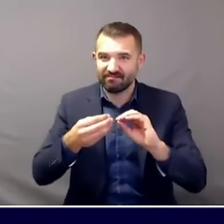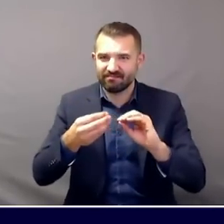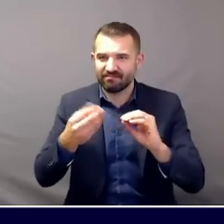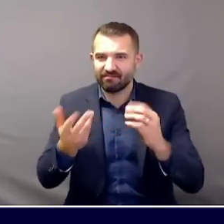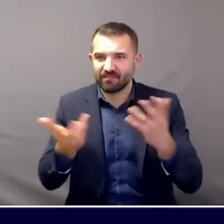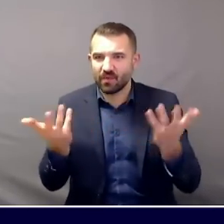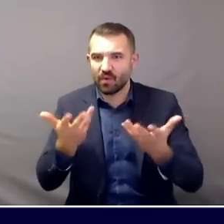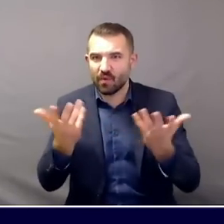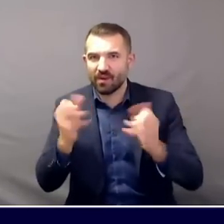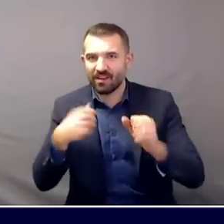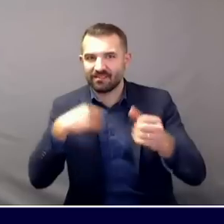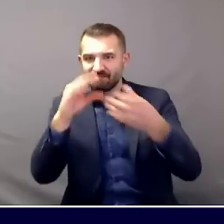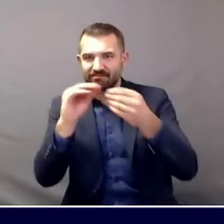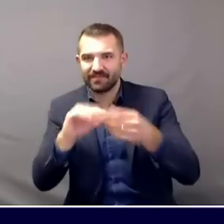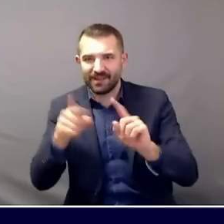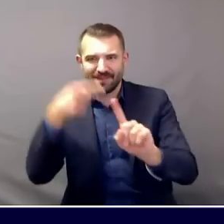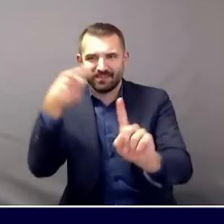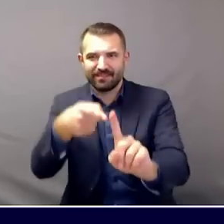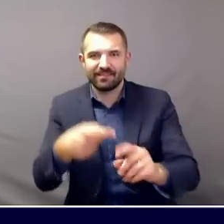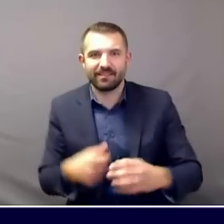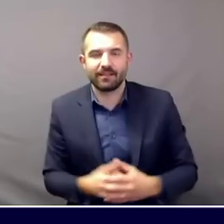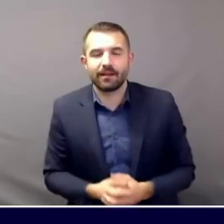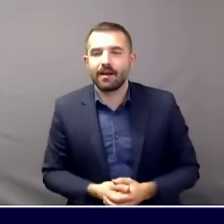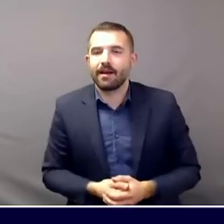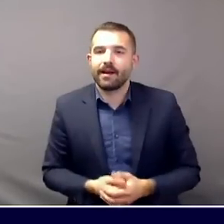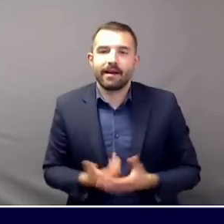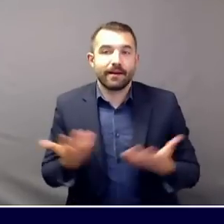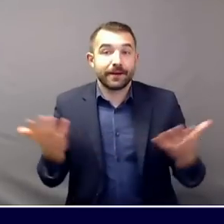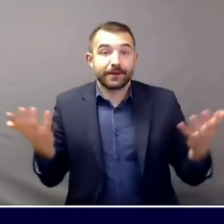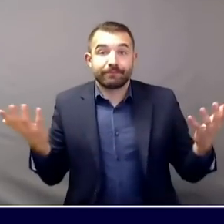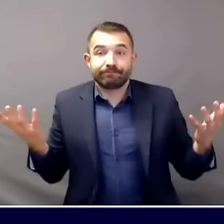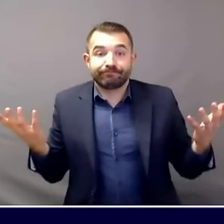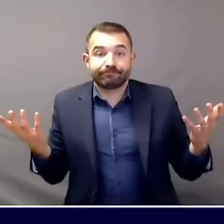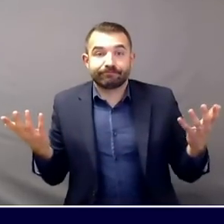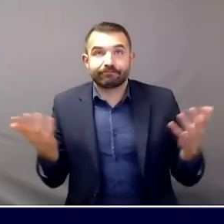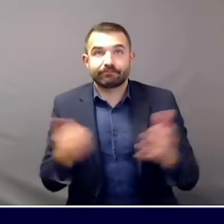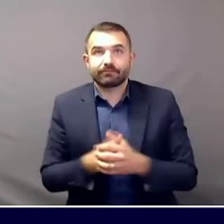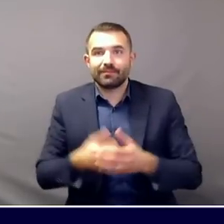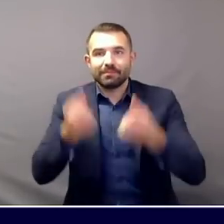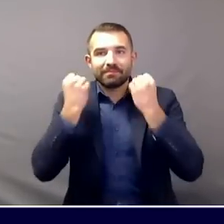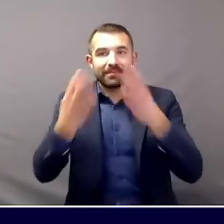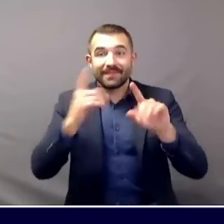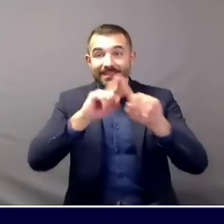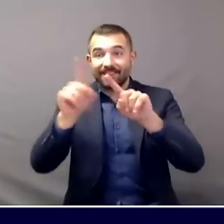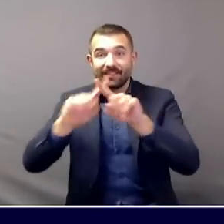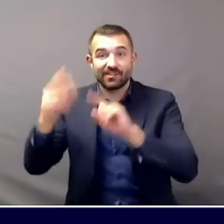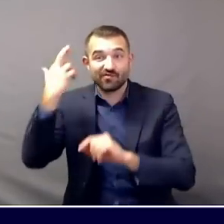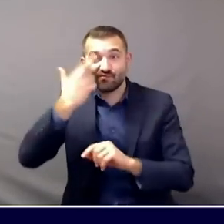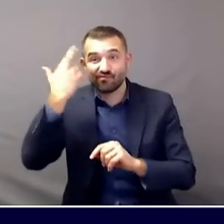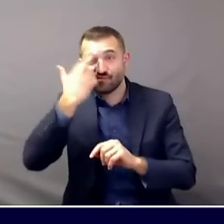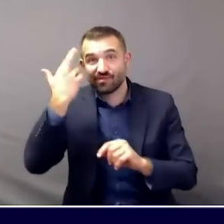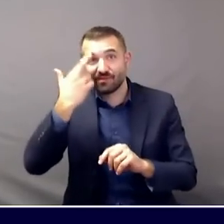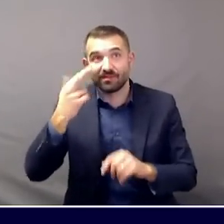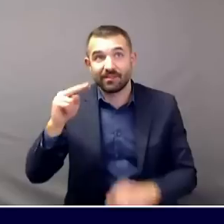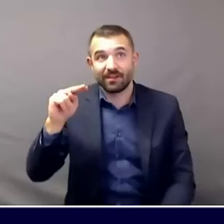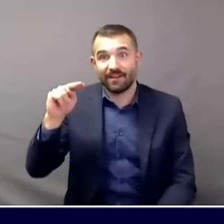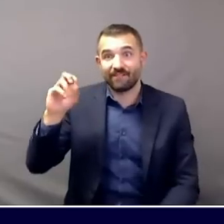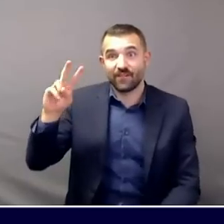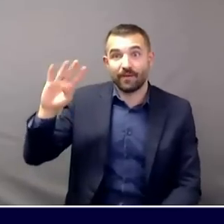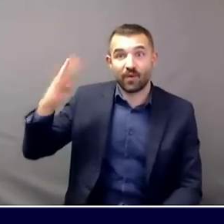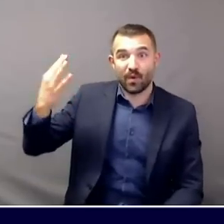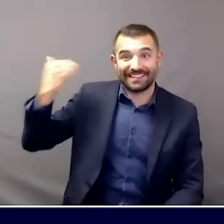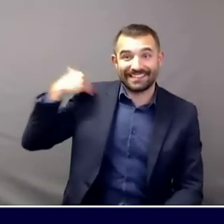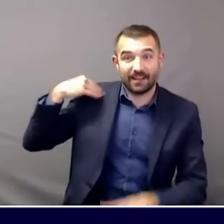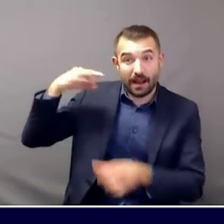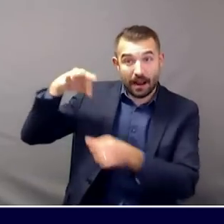so many factors at play right now. I don't know that I could draw a straight line between November 4th and November 18th